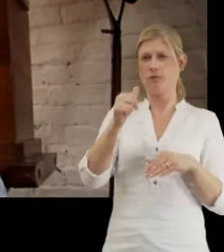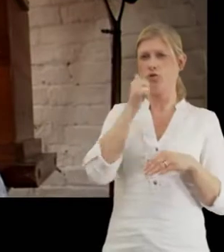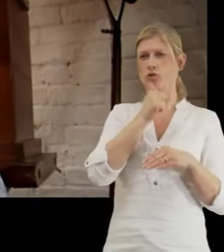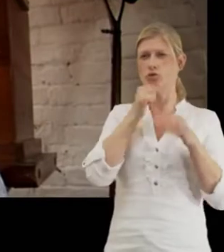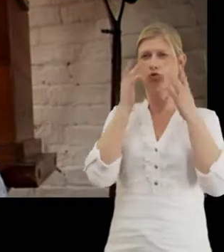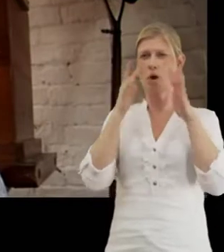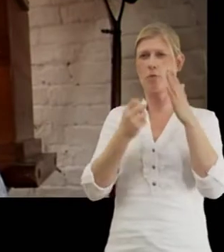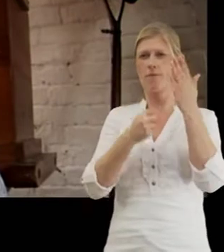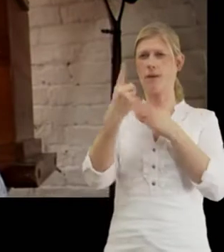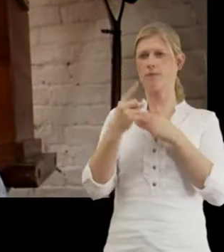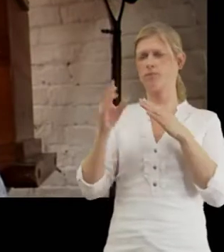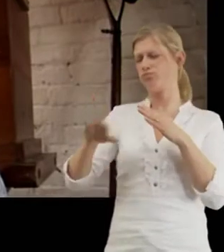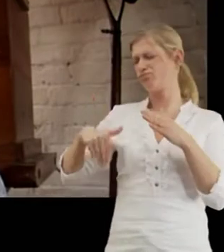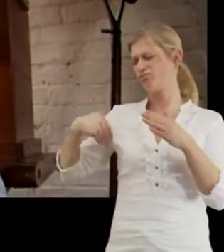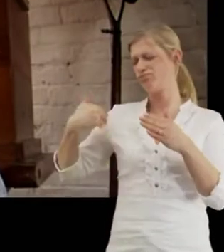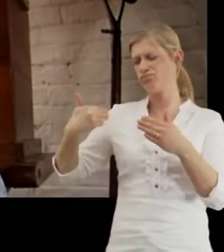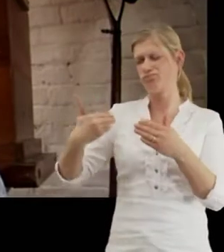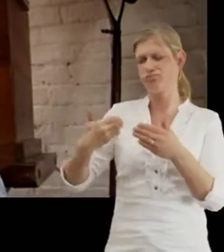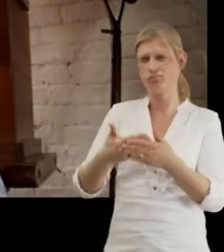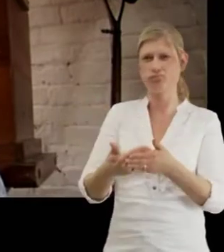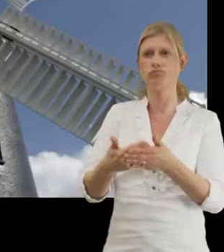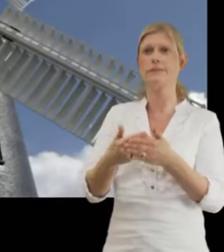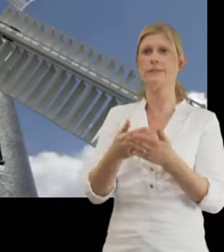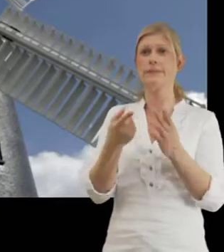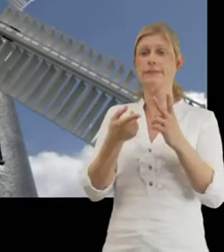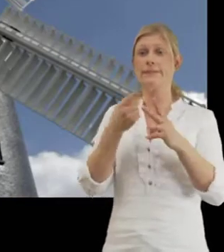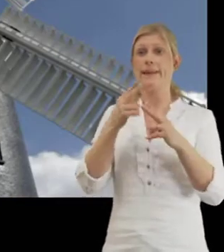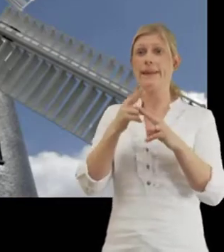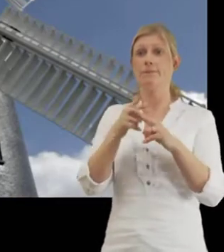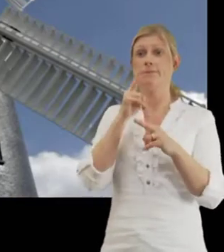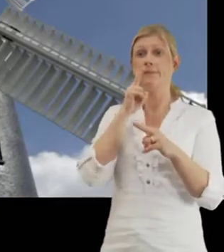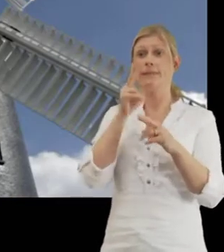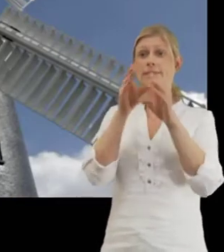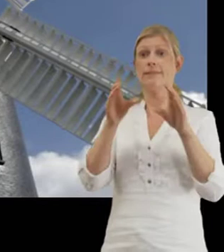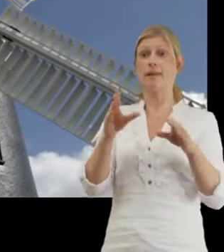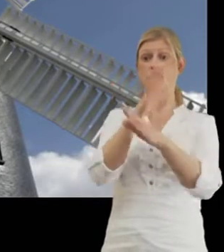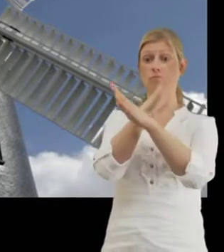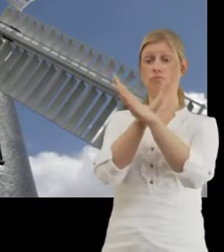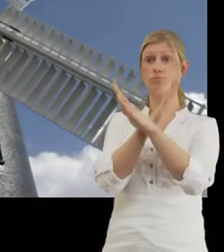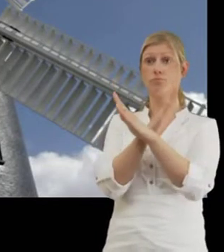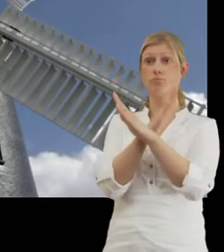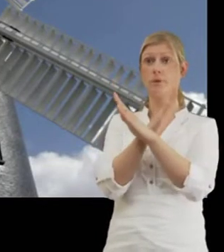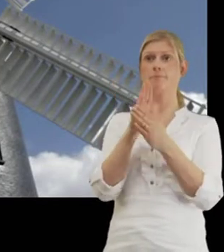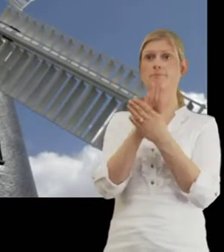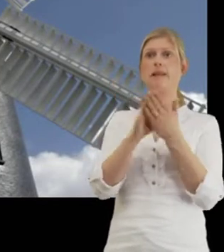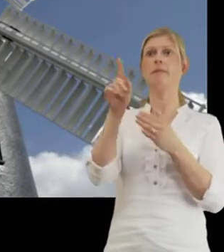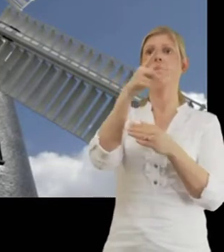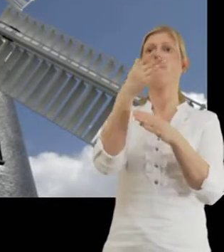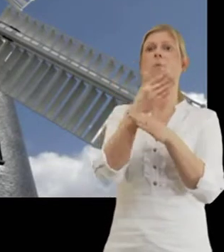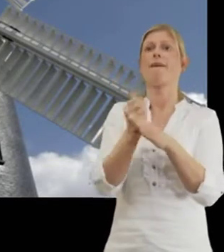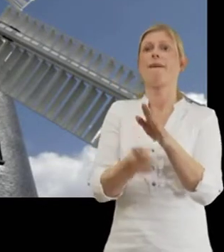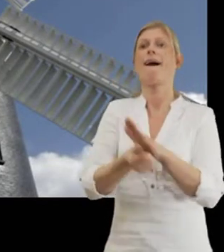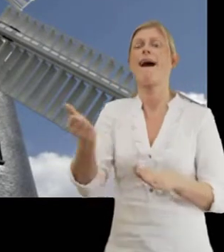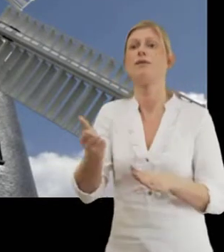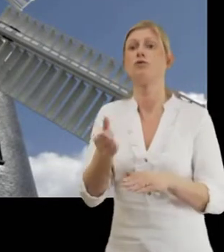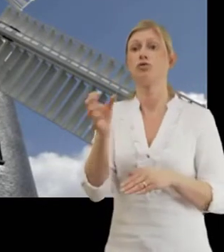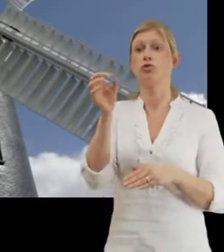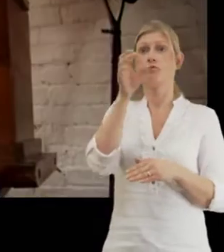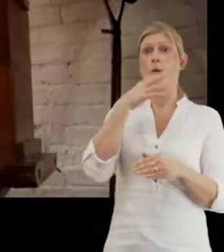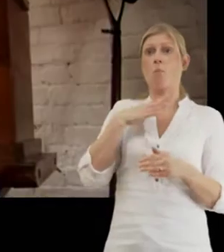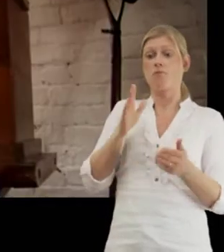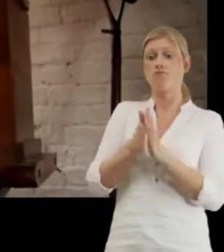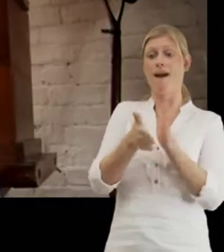centuries. If you see the sails in a St Andrew's cross, that means the miller's not there. So if you've got a load of grain to be milled, it's no use going